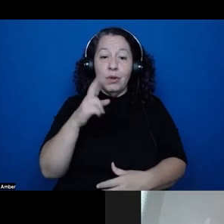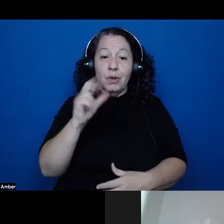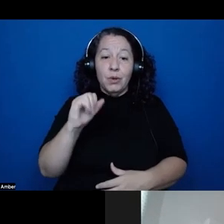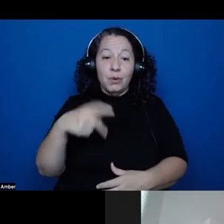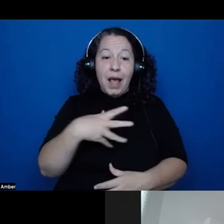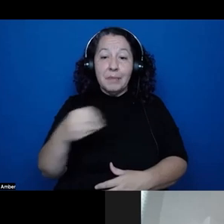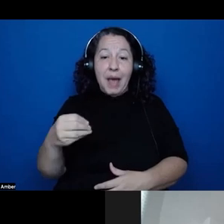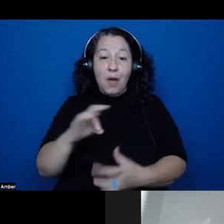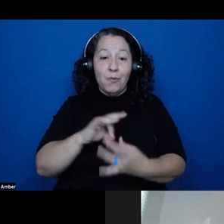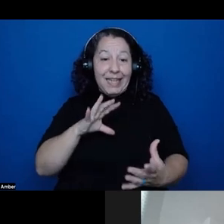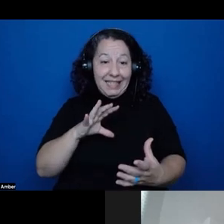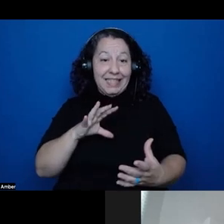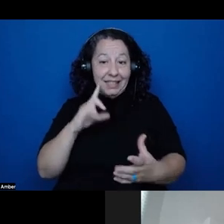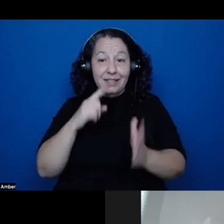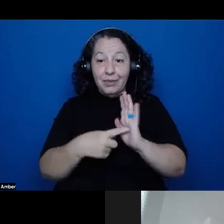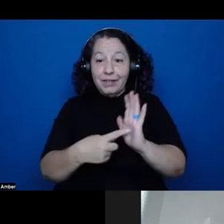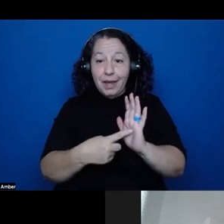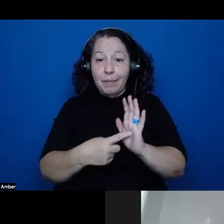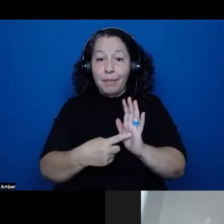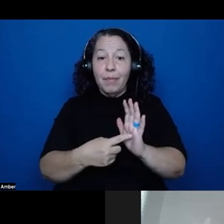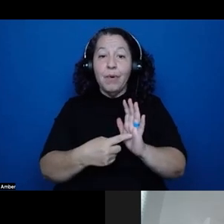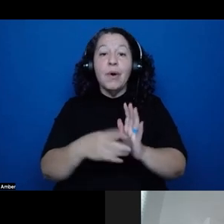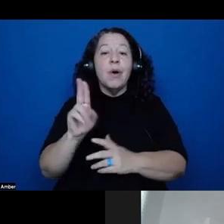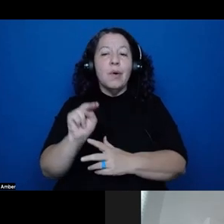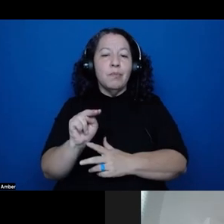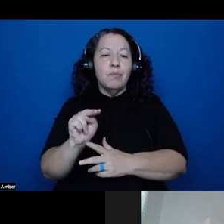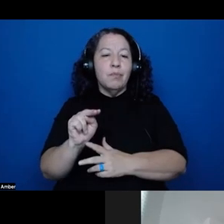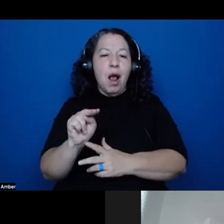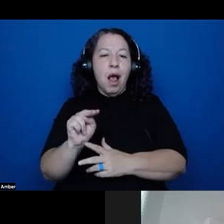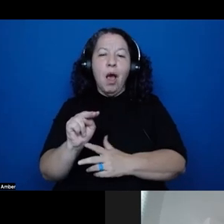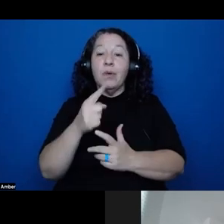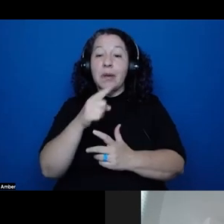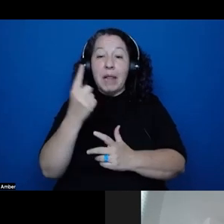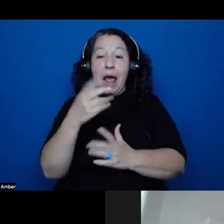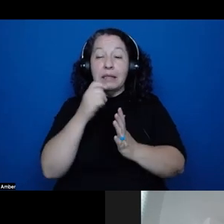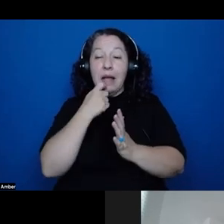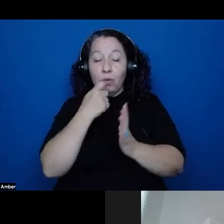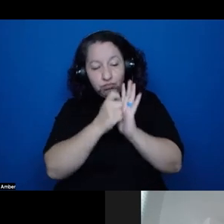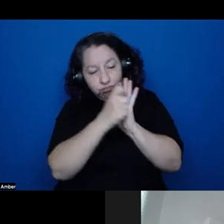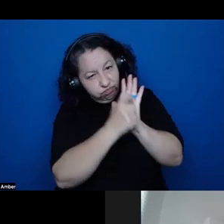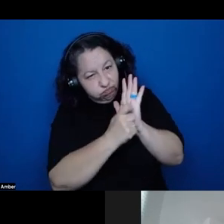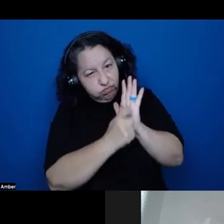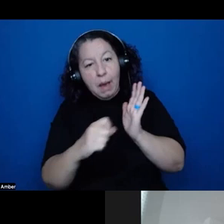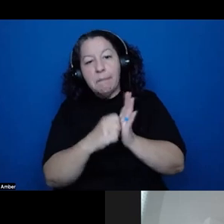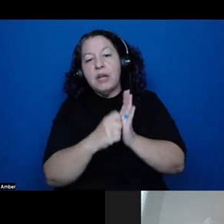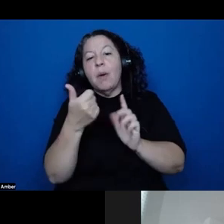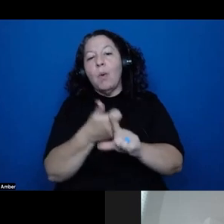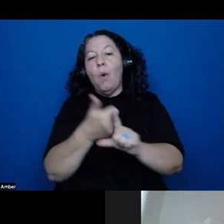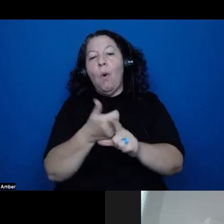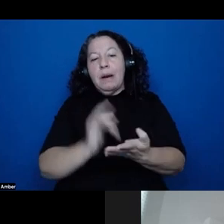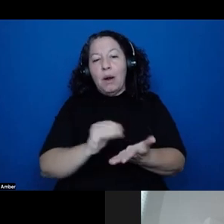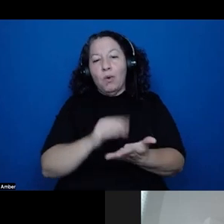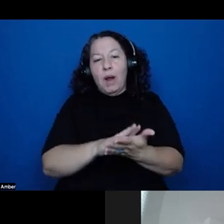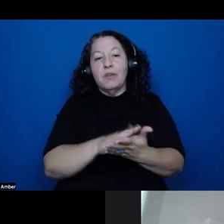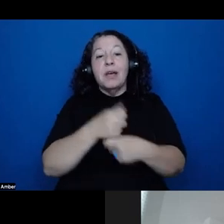Release, for example, Brown blacks out pages of her own medical records, remaking them into